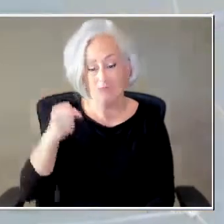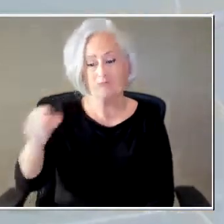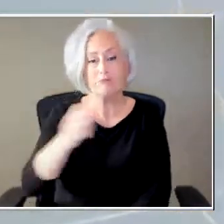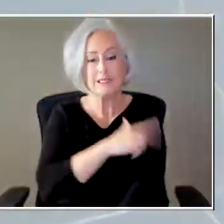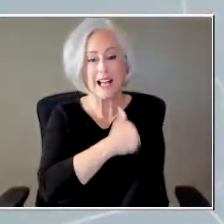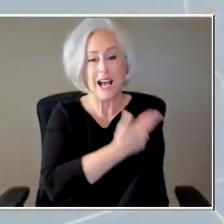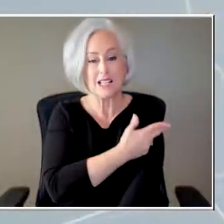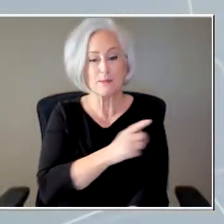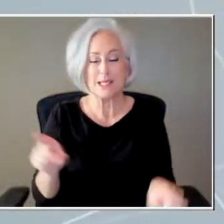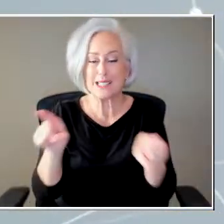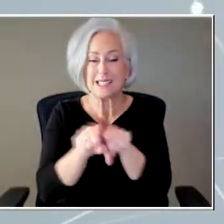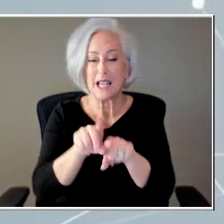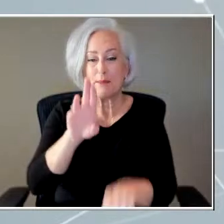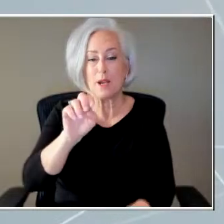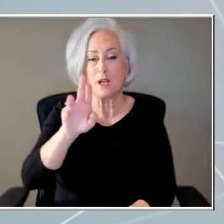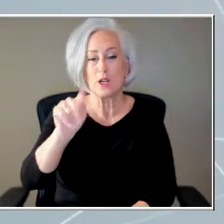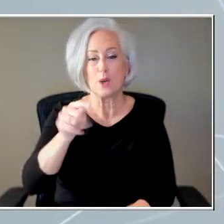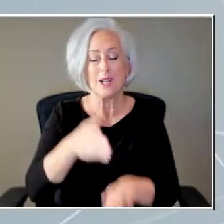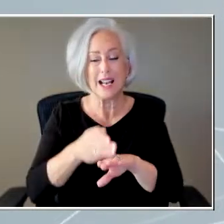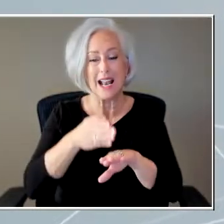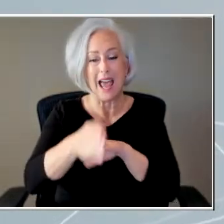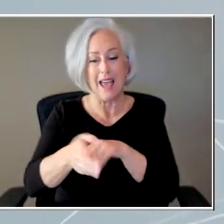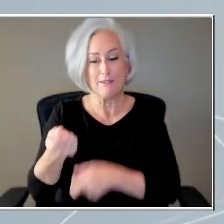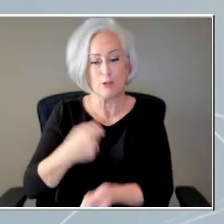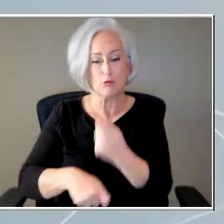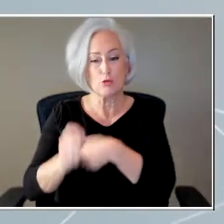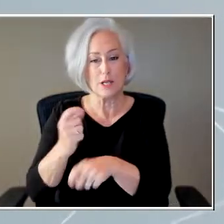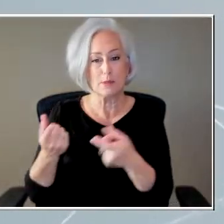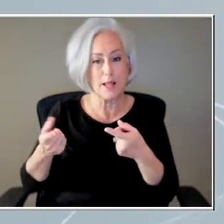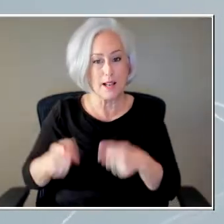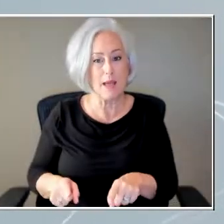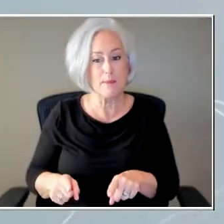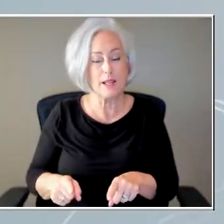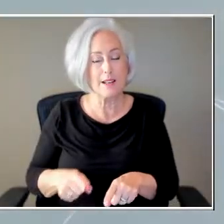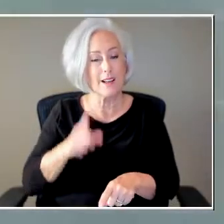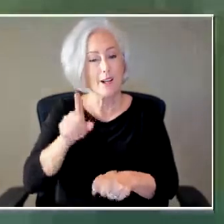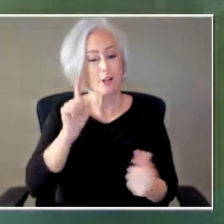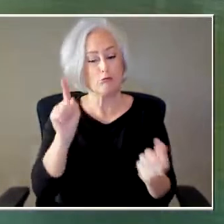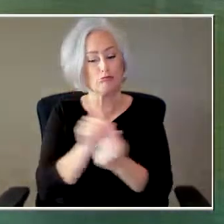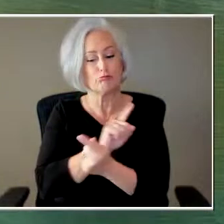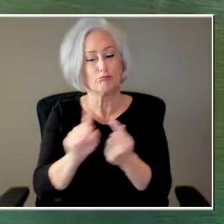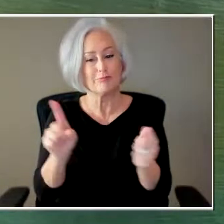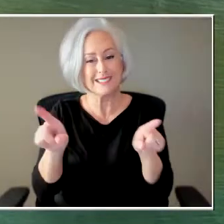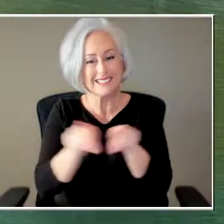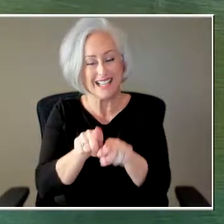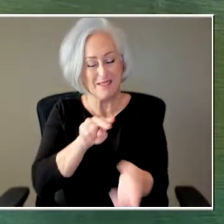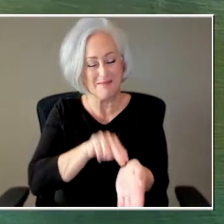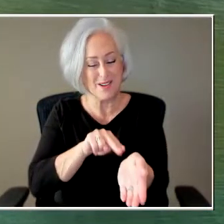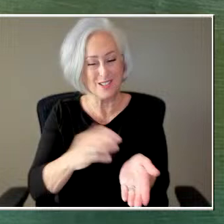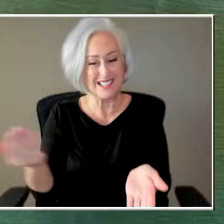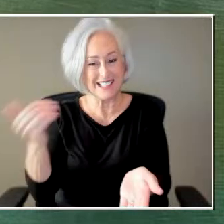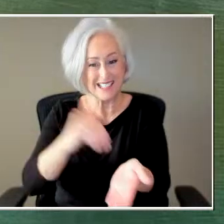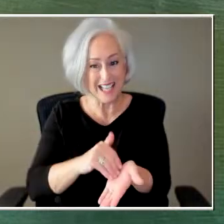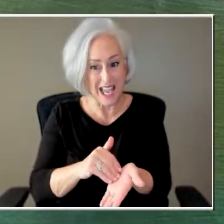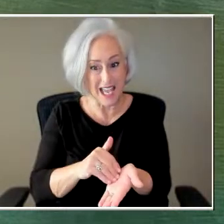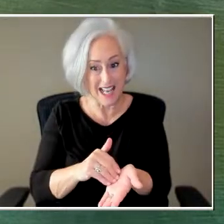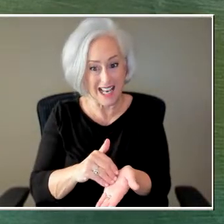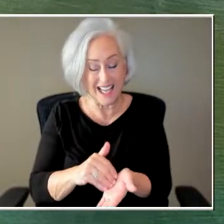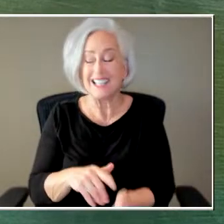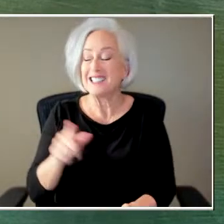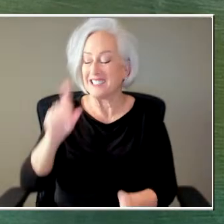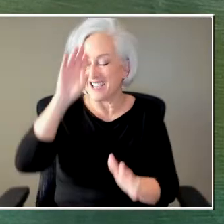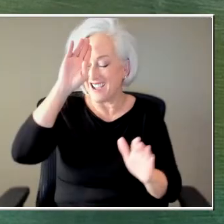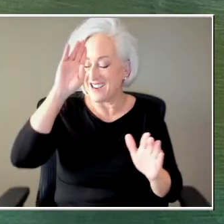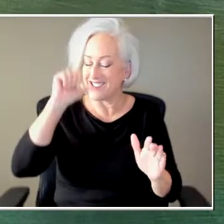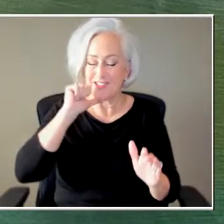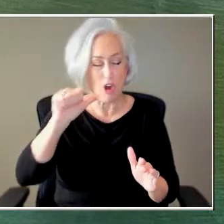after your transplant surgery. What was it like seeing some of the same nurses again? That was a very unexpected blessing, and it honestly